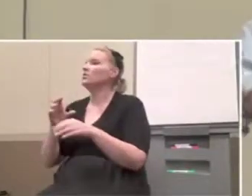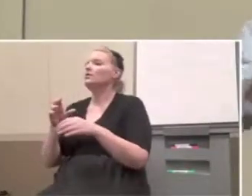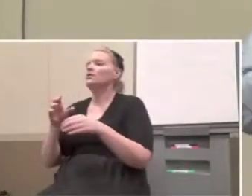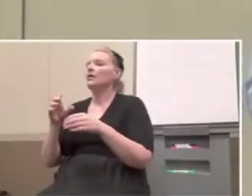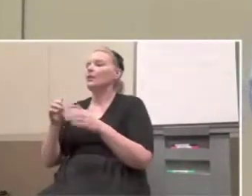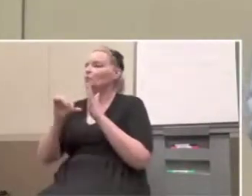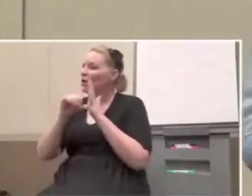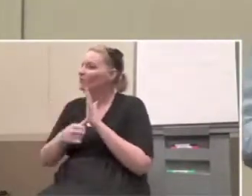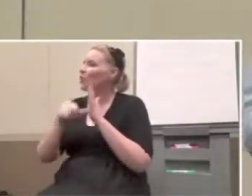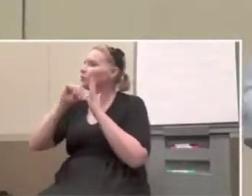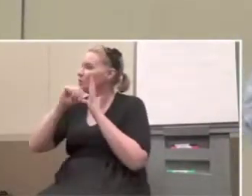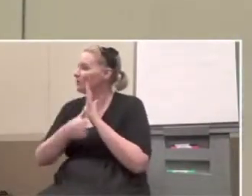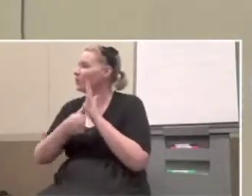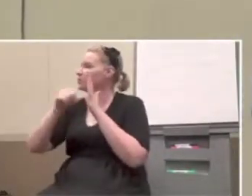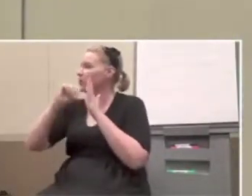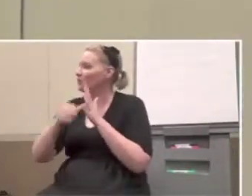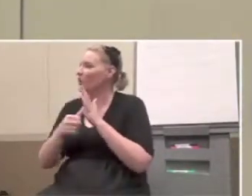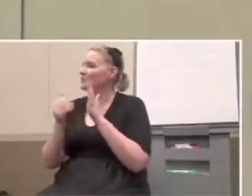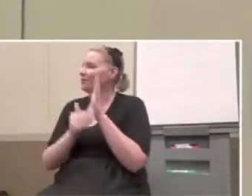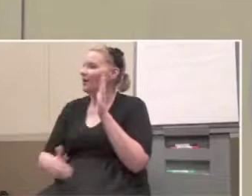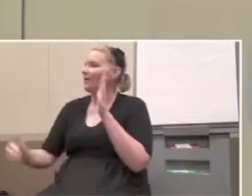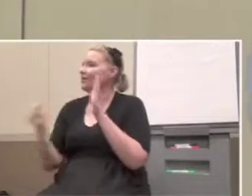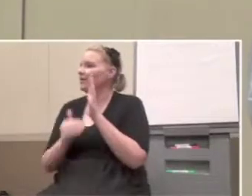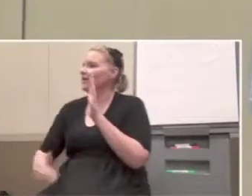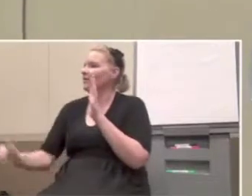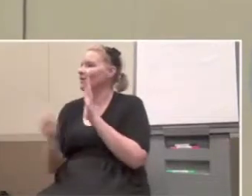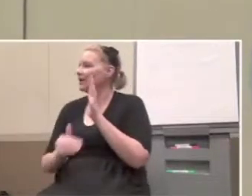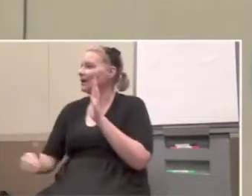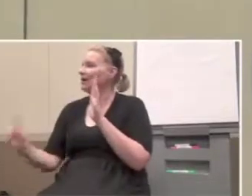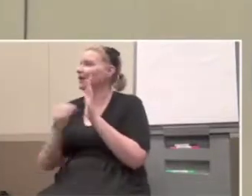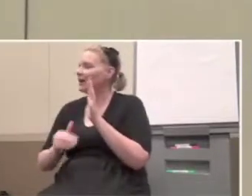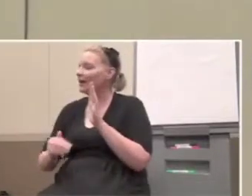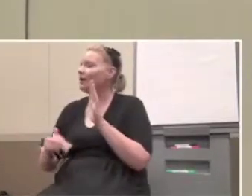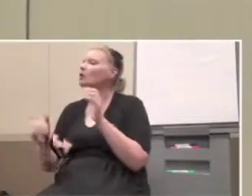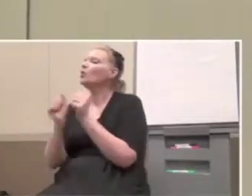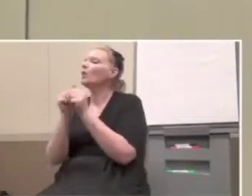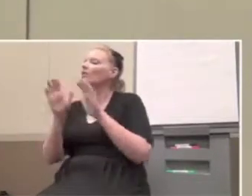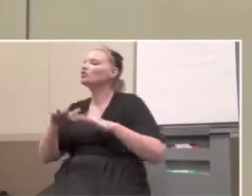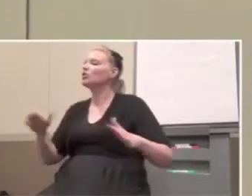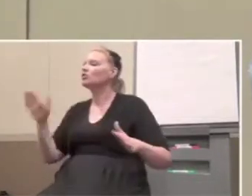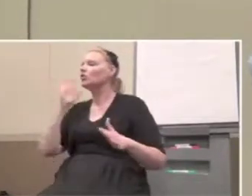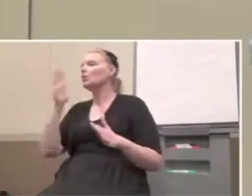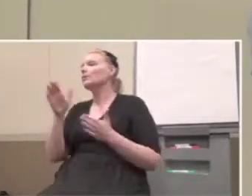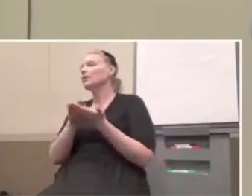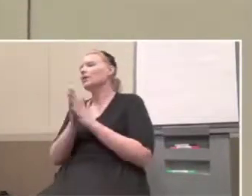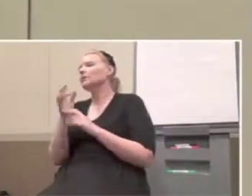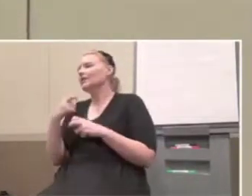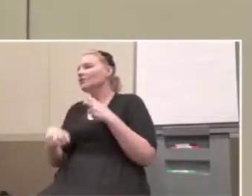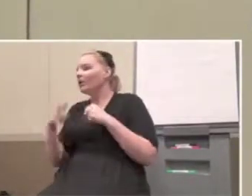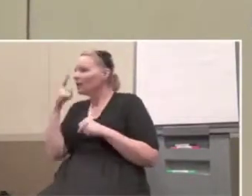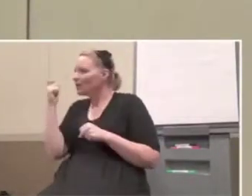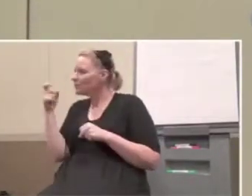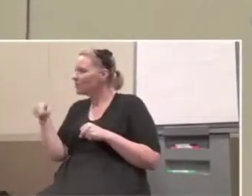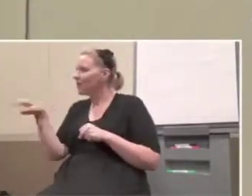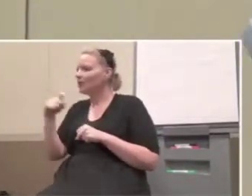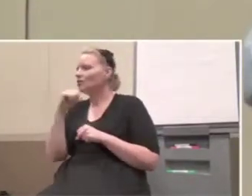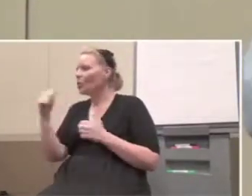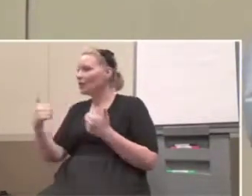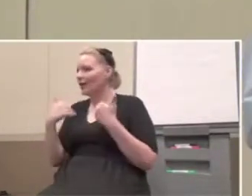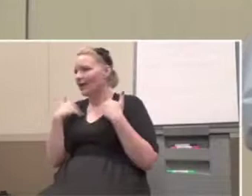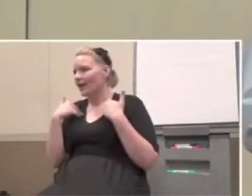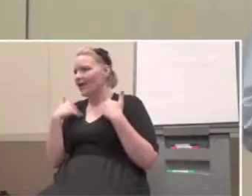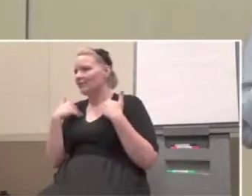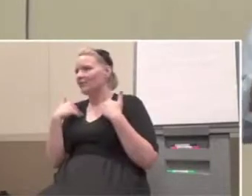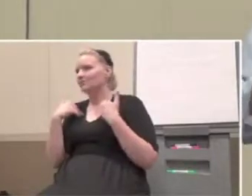visuals, and you just again and again and again. With kids, it may be very difficult because they're lacking a part of their